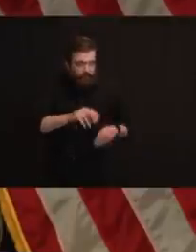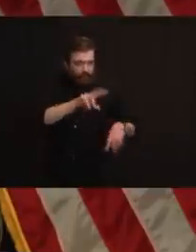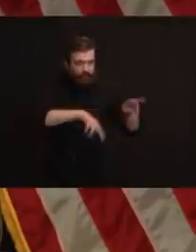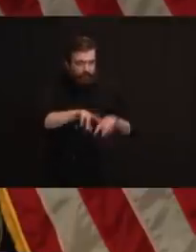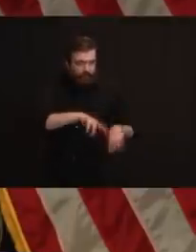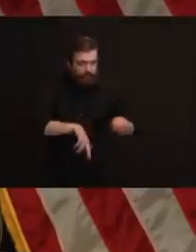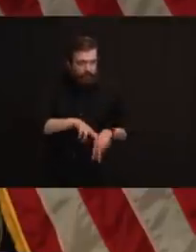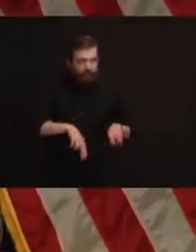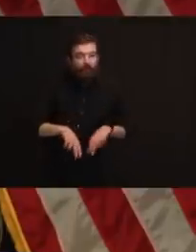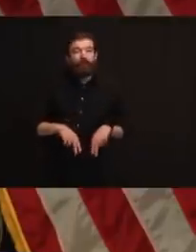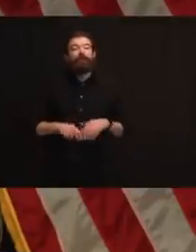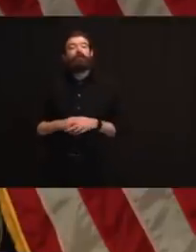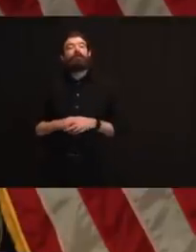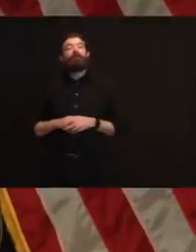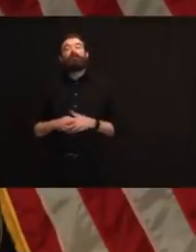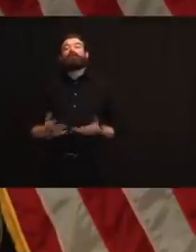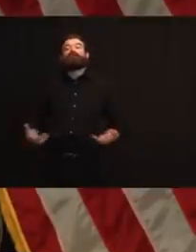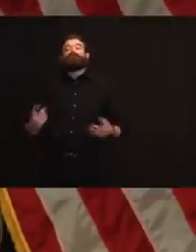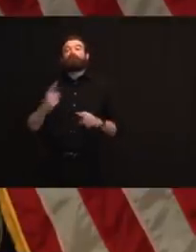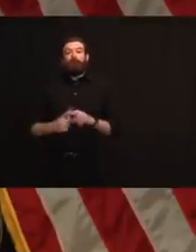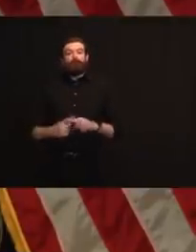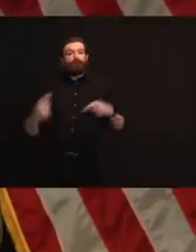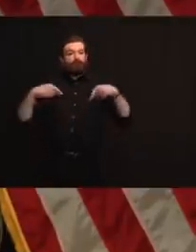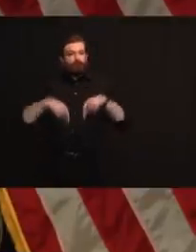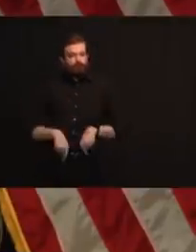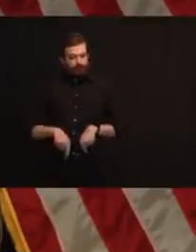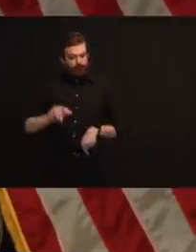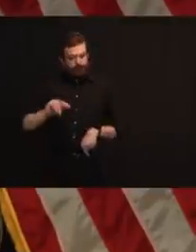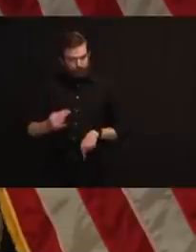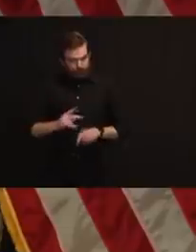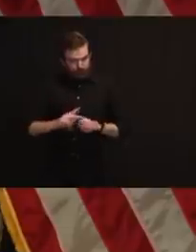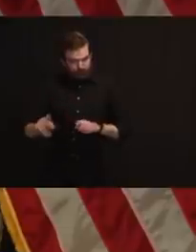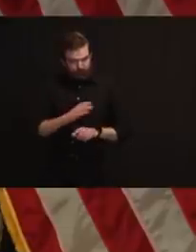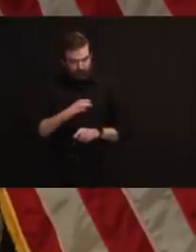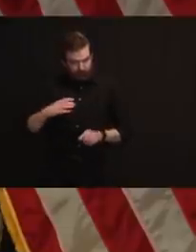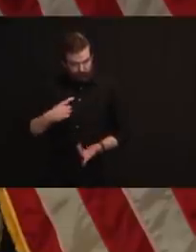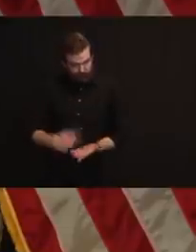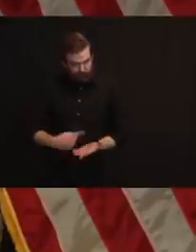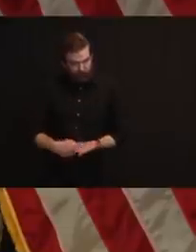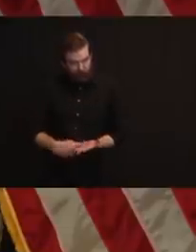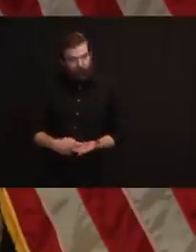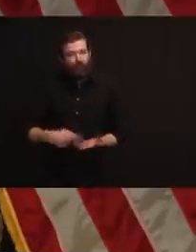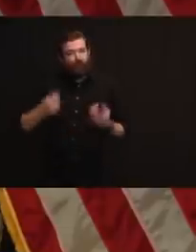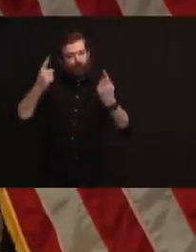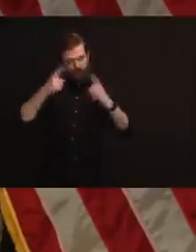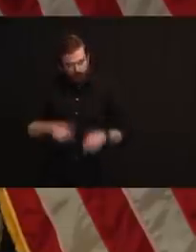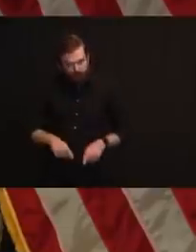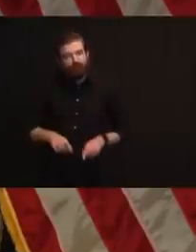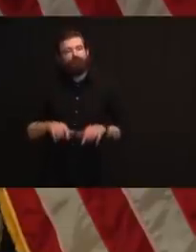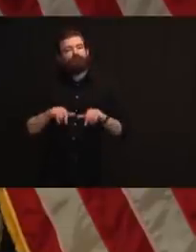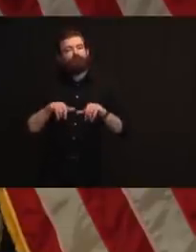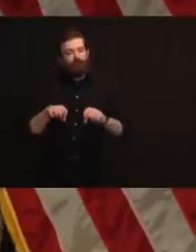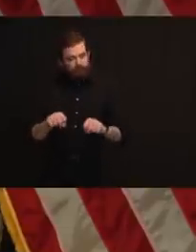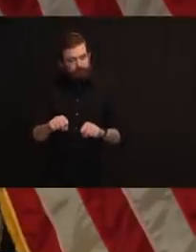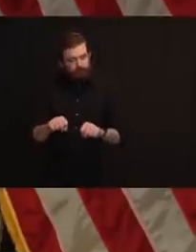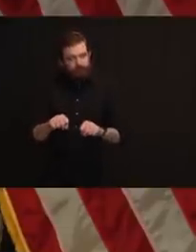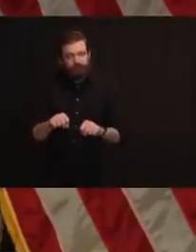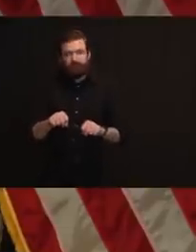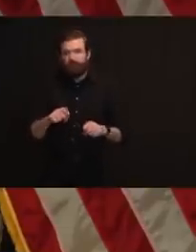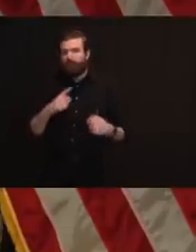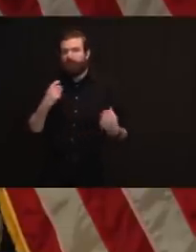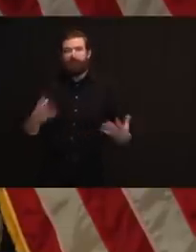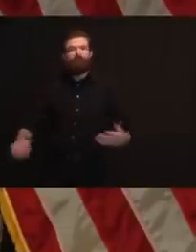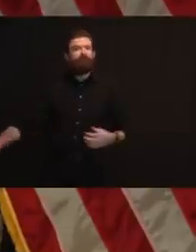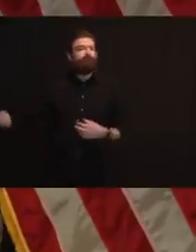their blessing on the data. So there are a lot of independent people who have, the only skin they have in the game